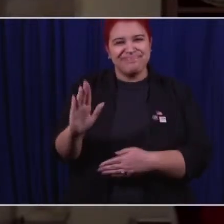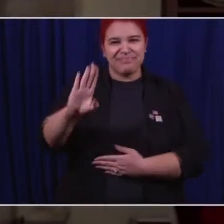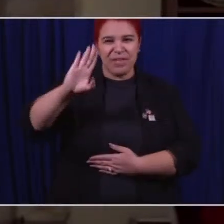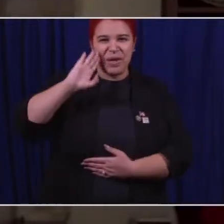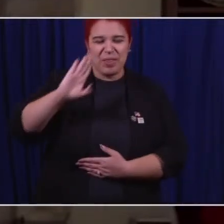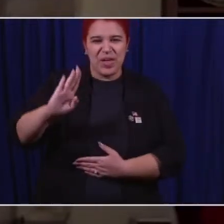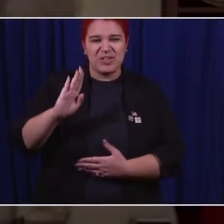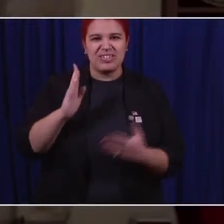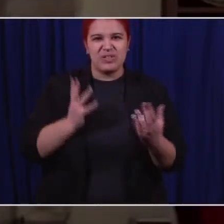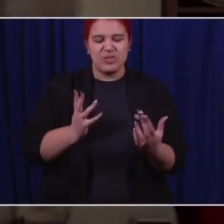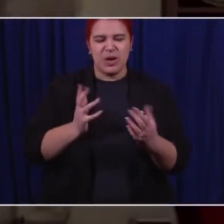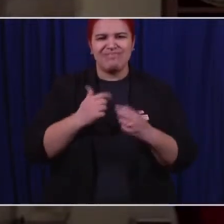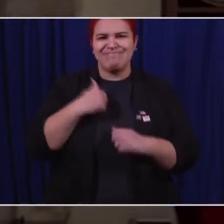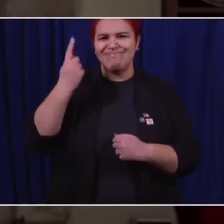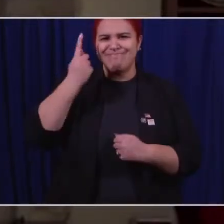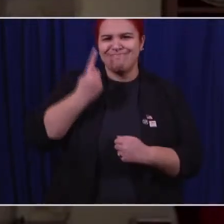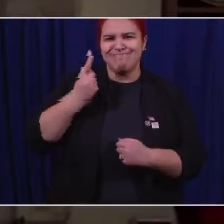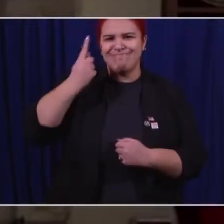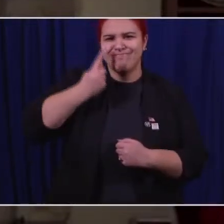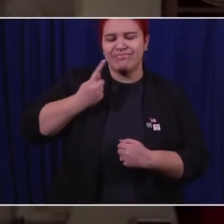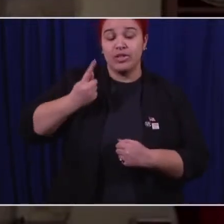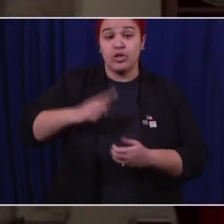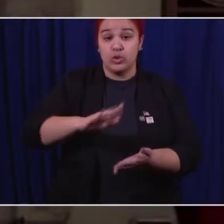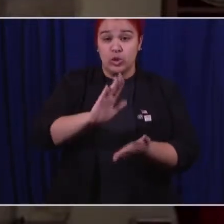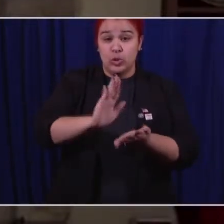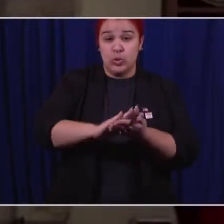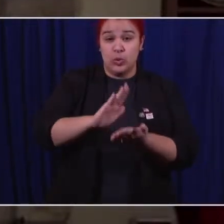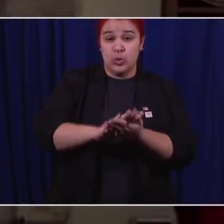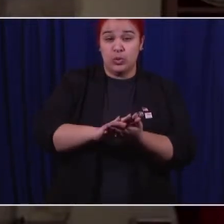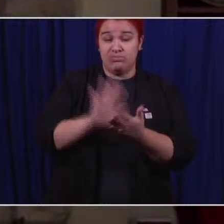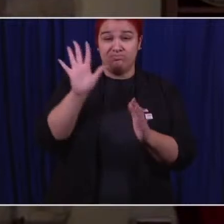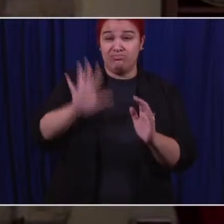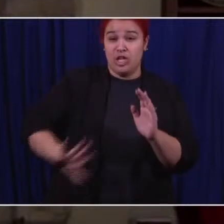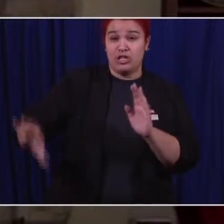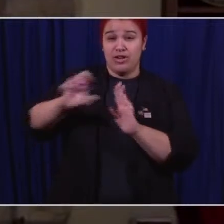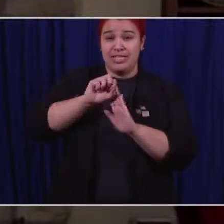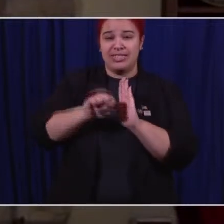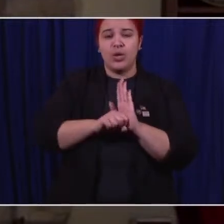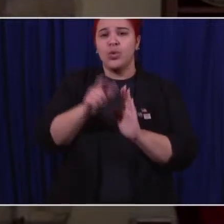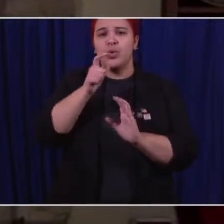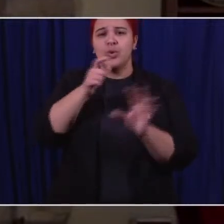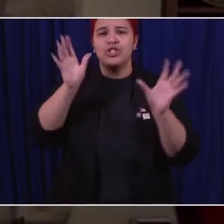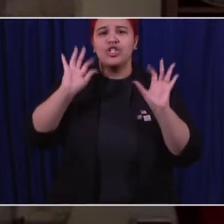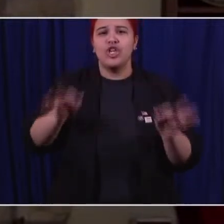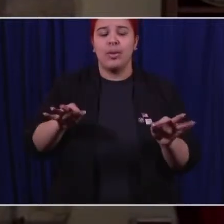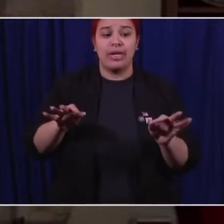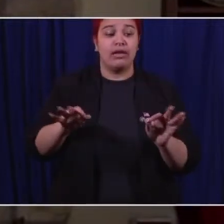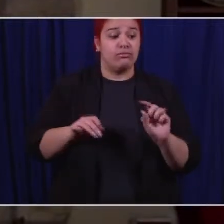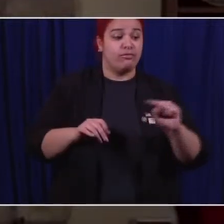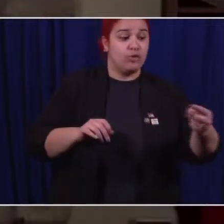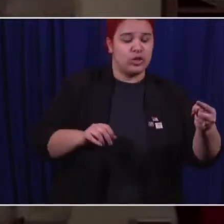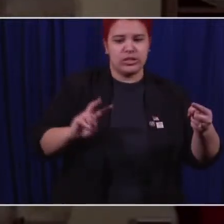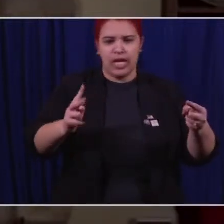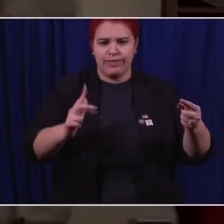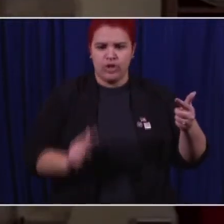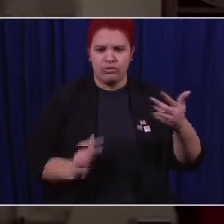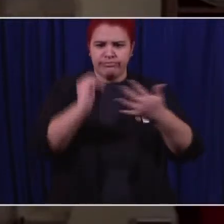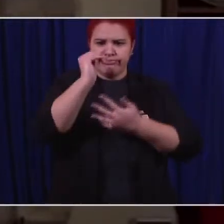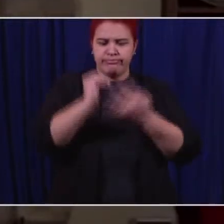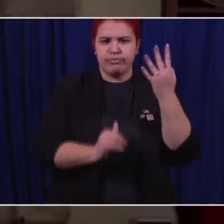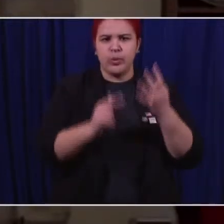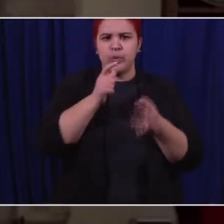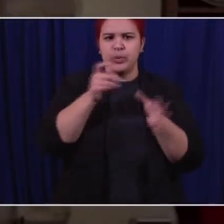is, who is deciding which schools go first and how are they making those decisions? This is